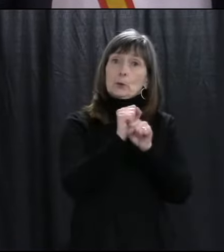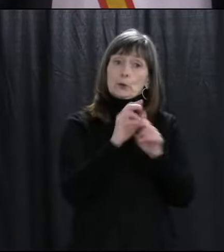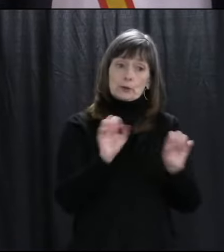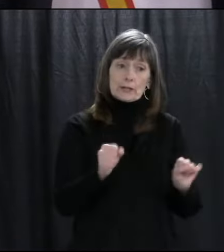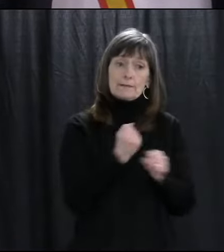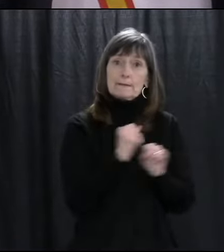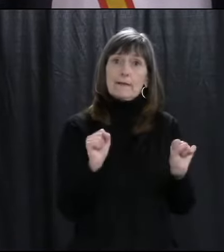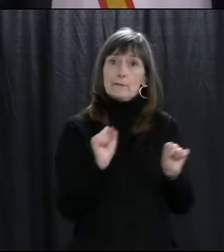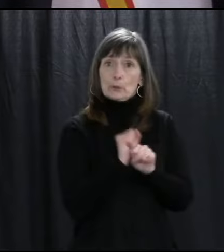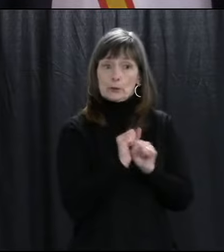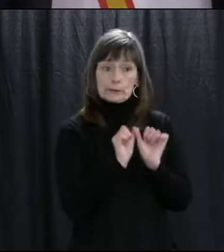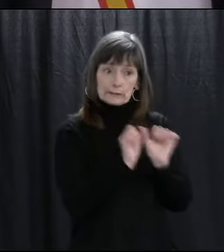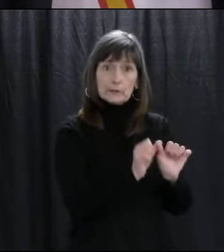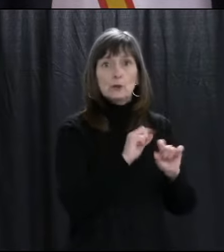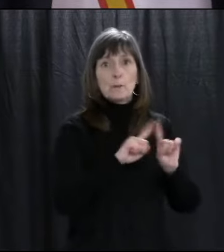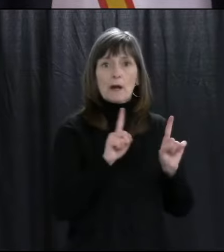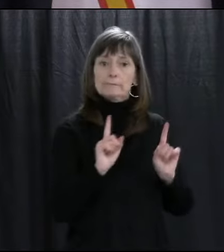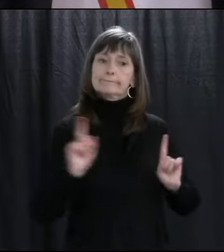safely.